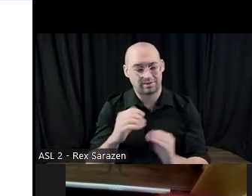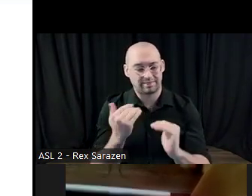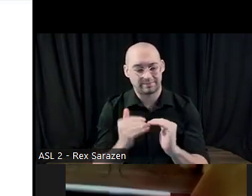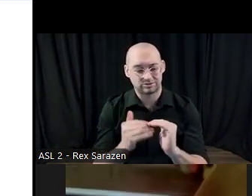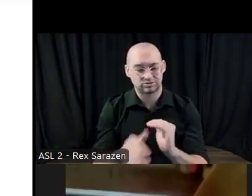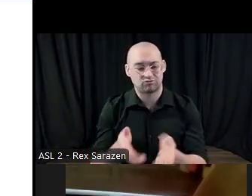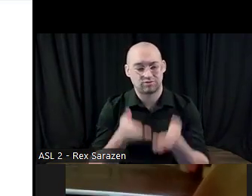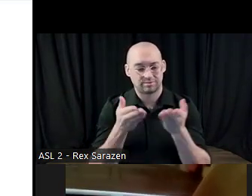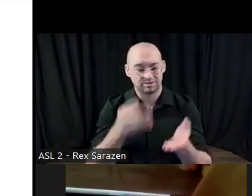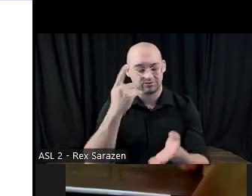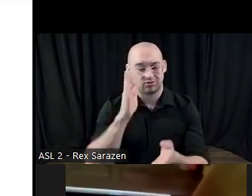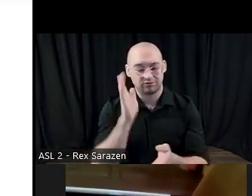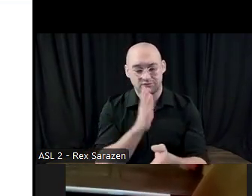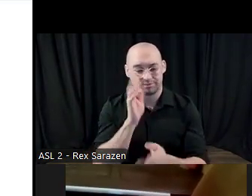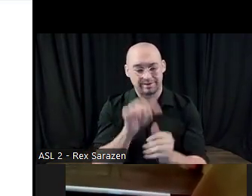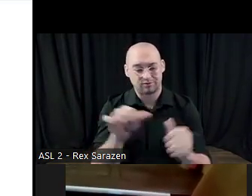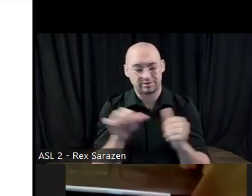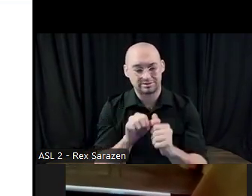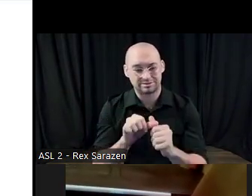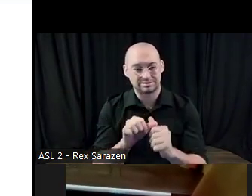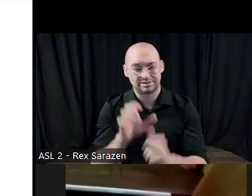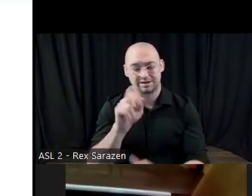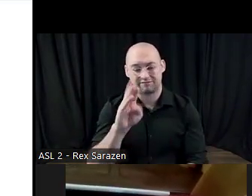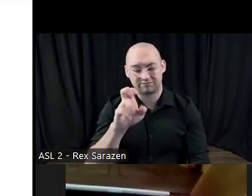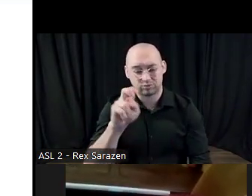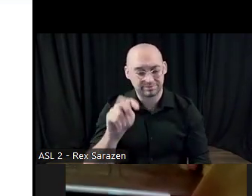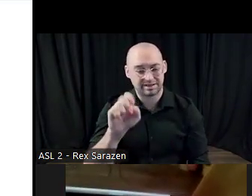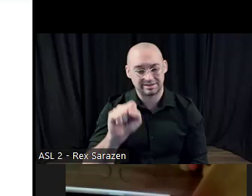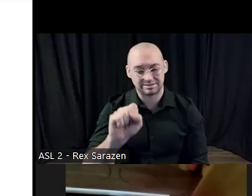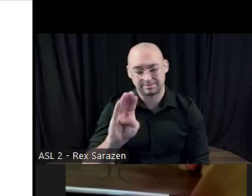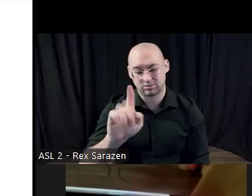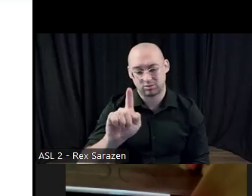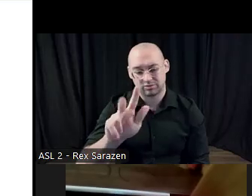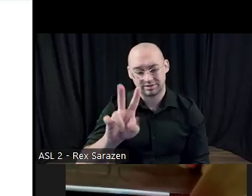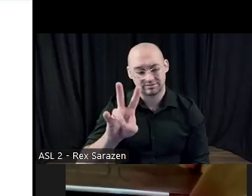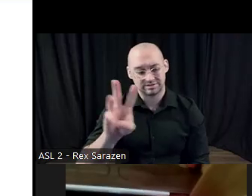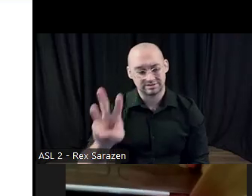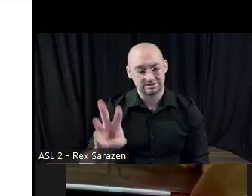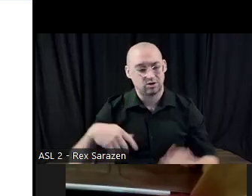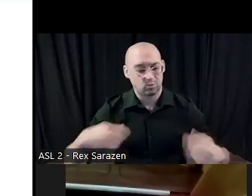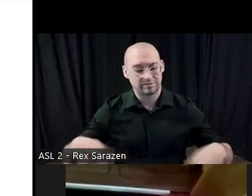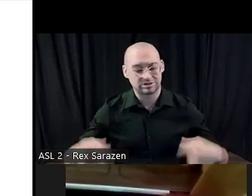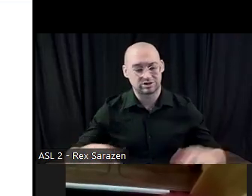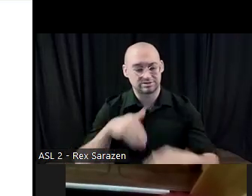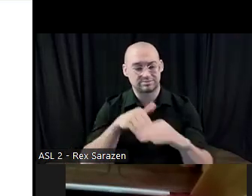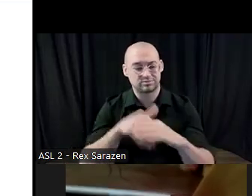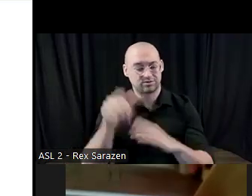areas, enforcement of SB 1376, wheelchair accessibility for